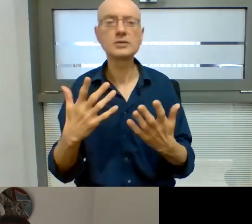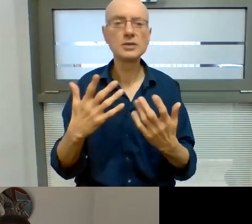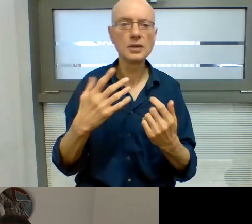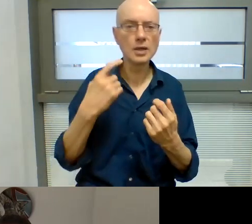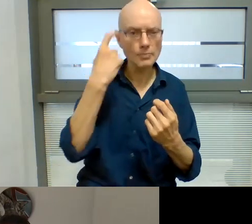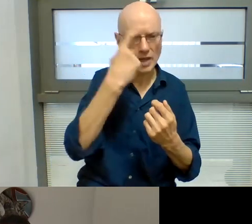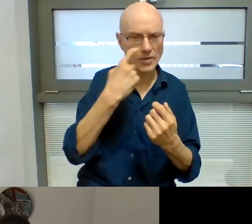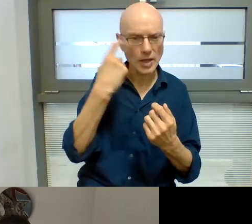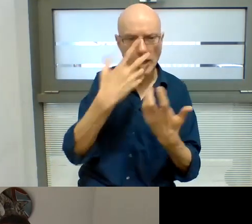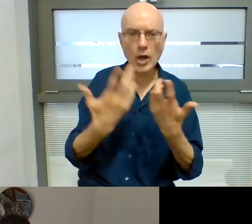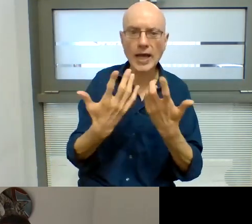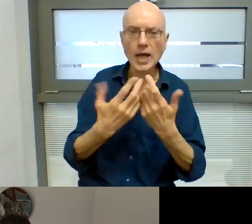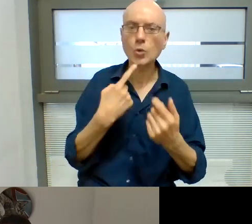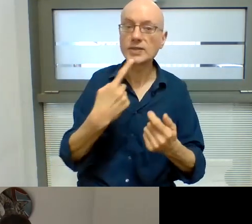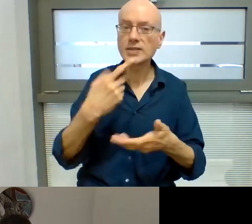tell the story